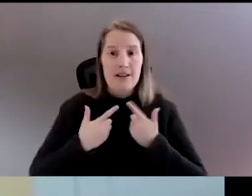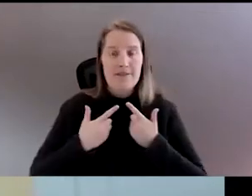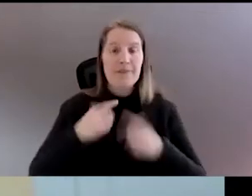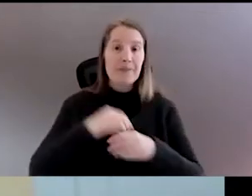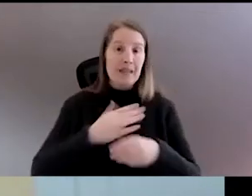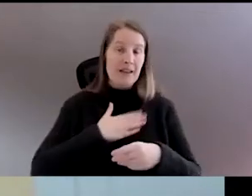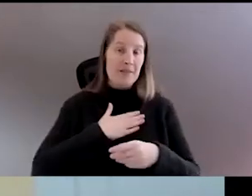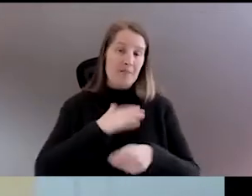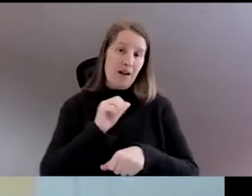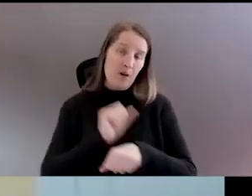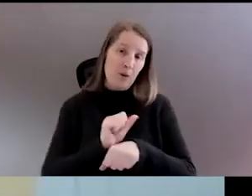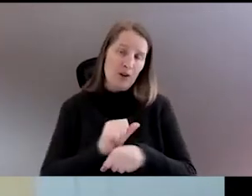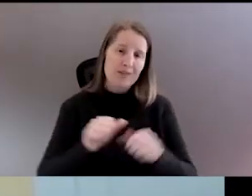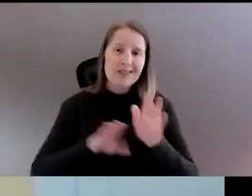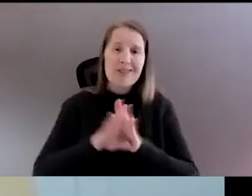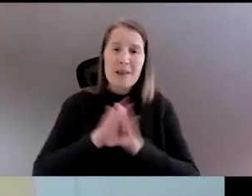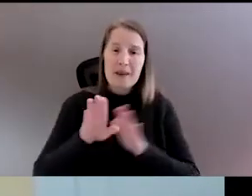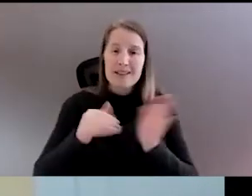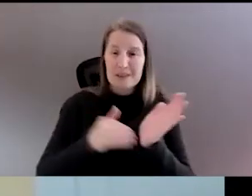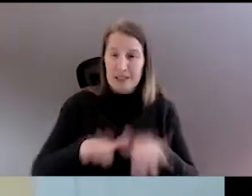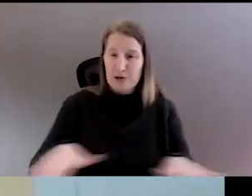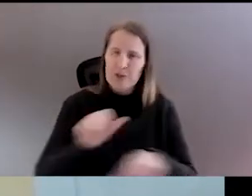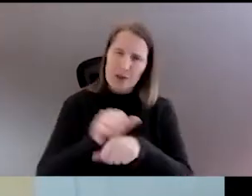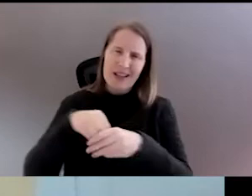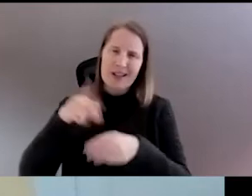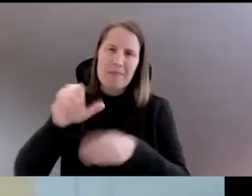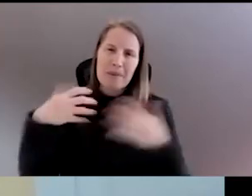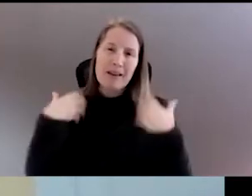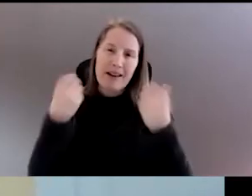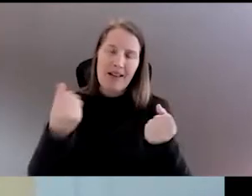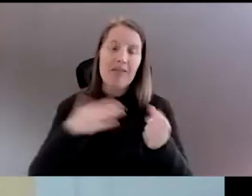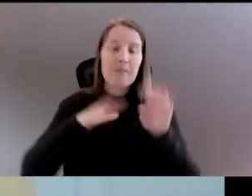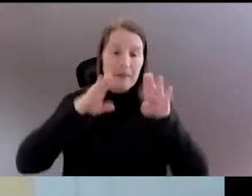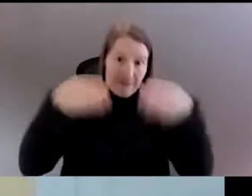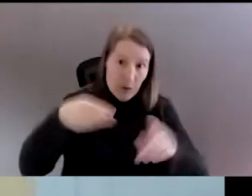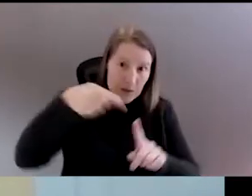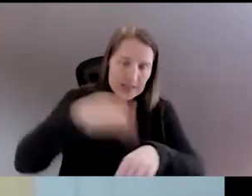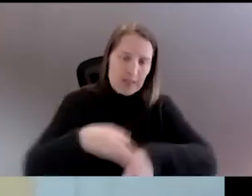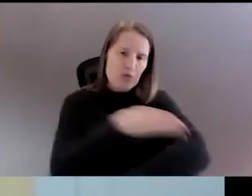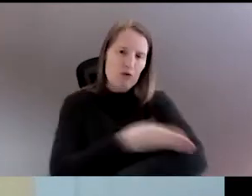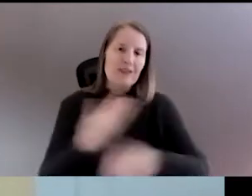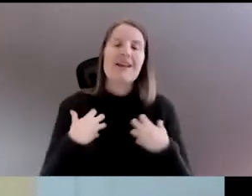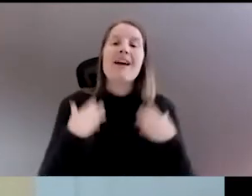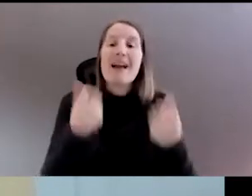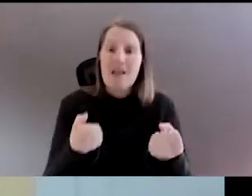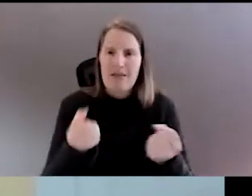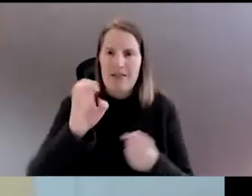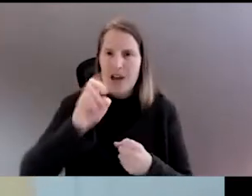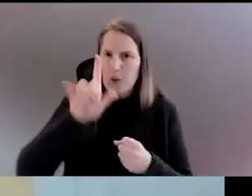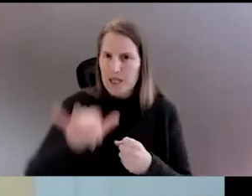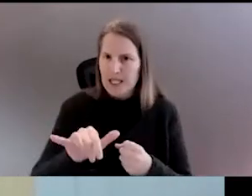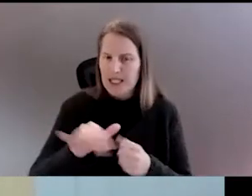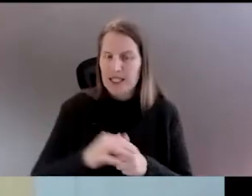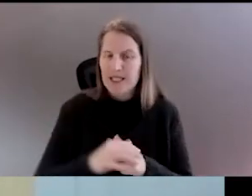and working in public health, my focus has been mostly on improving health equity, which means that people